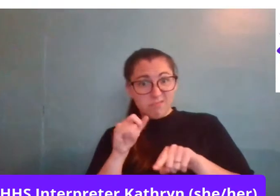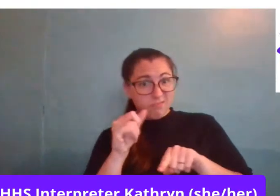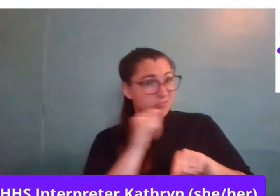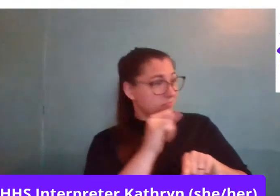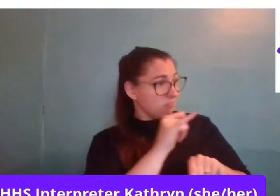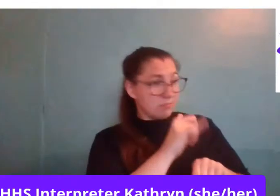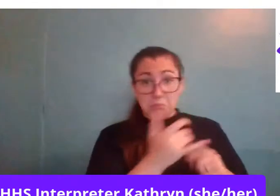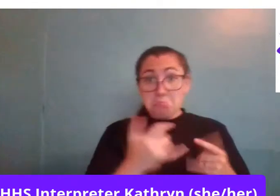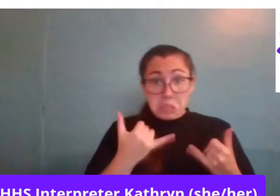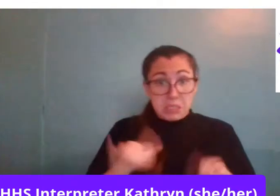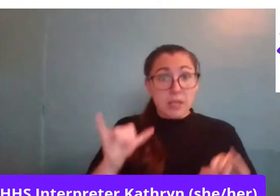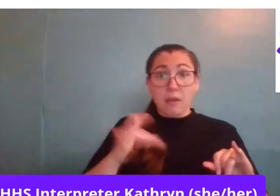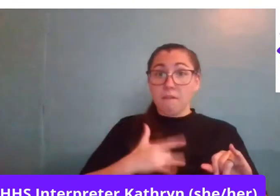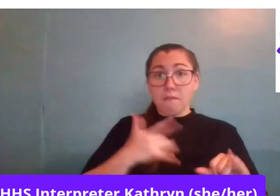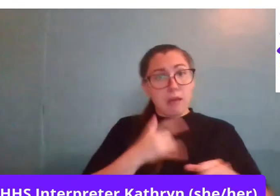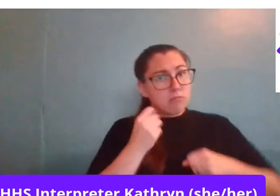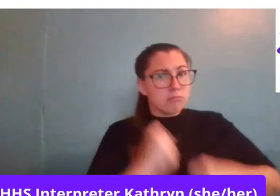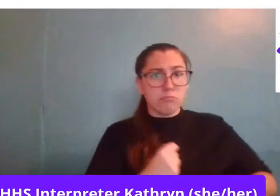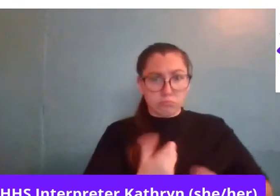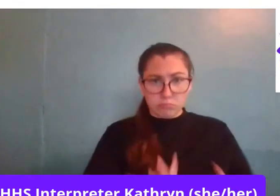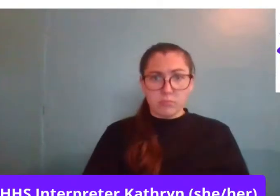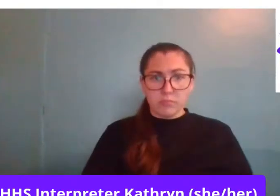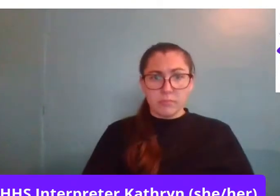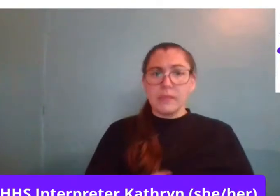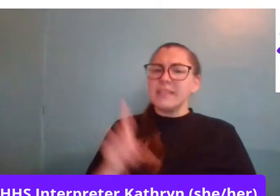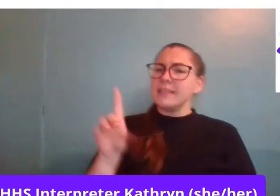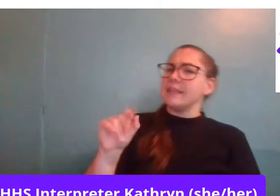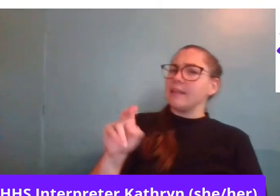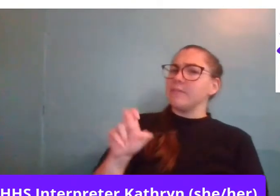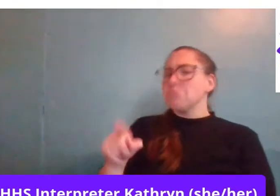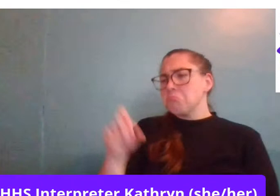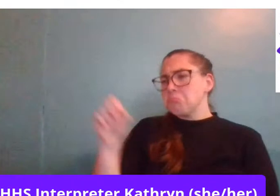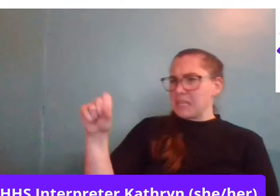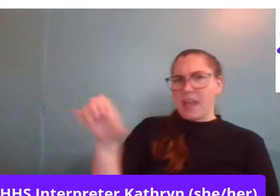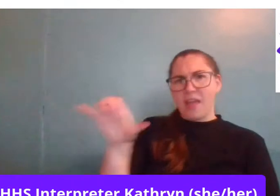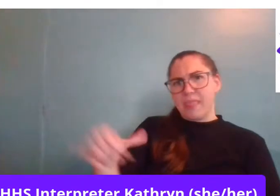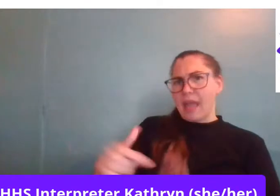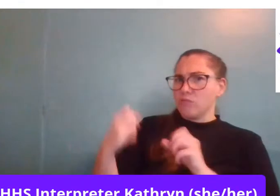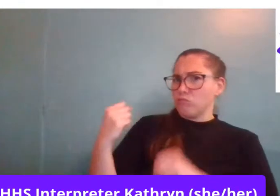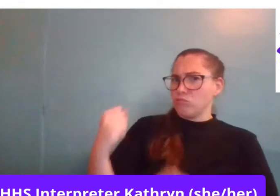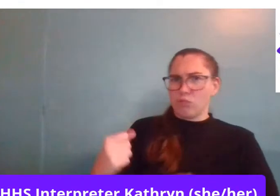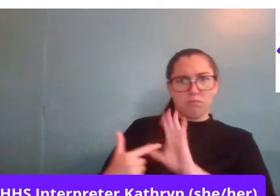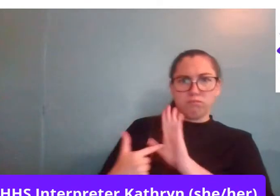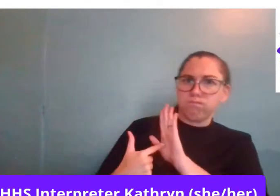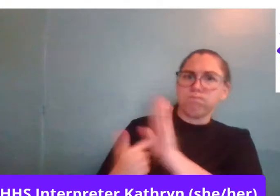It, Yeah, that strength definitely shows through. Yes. Yeah.